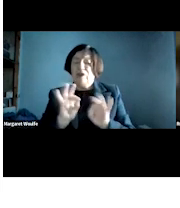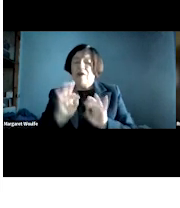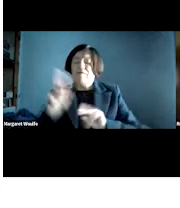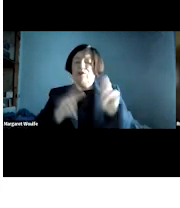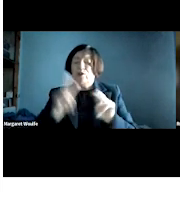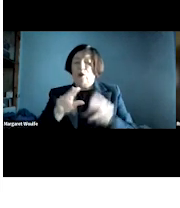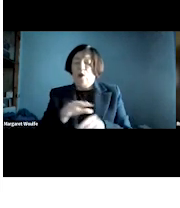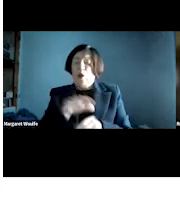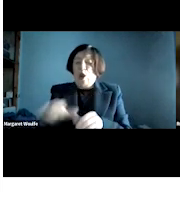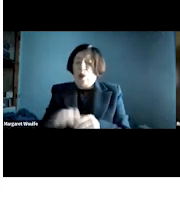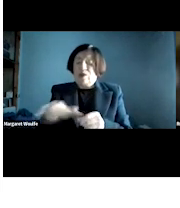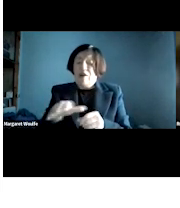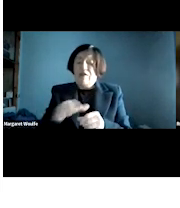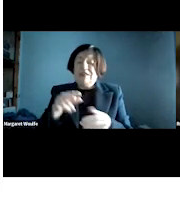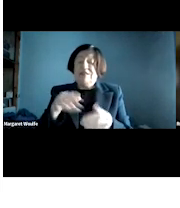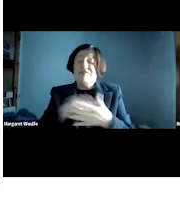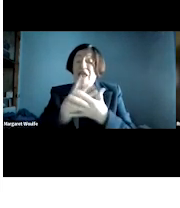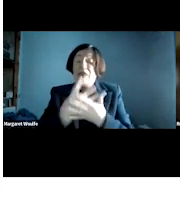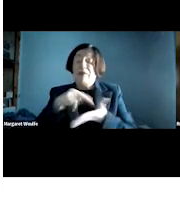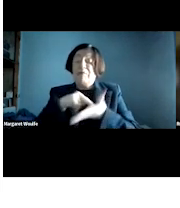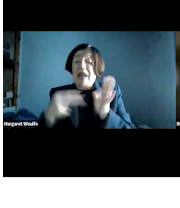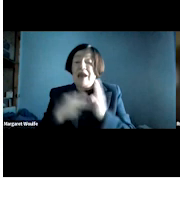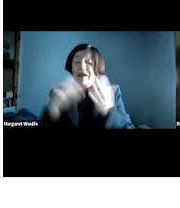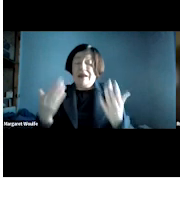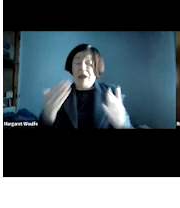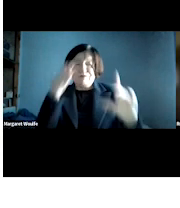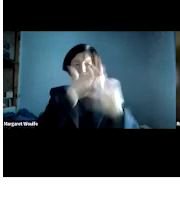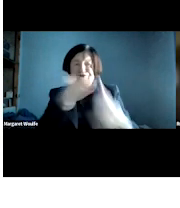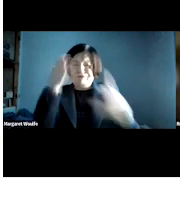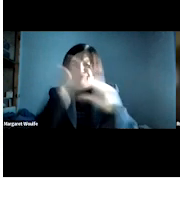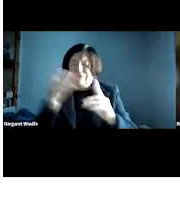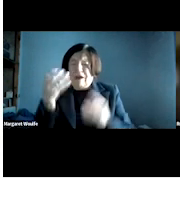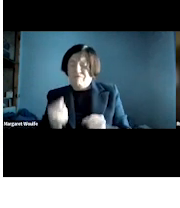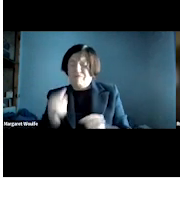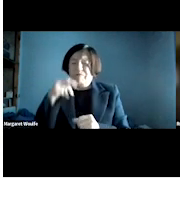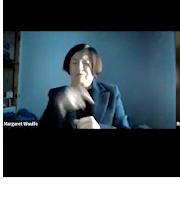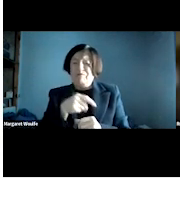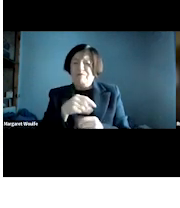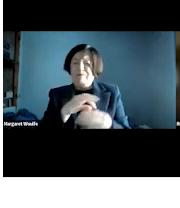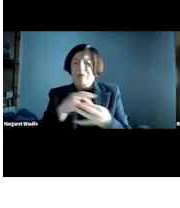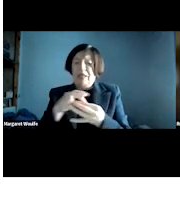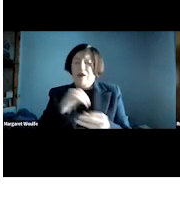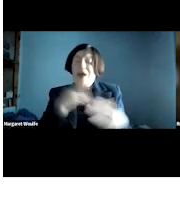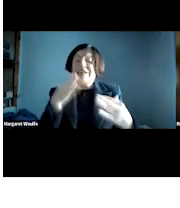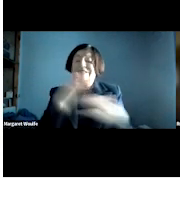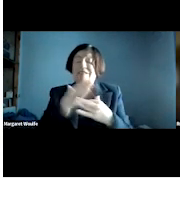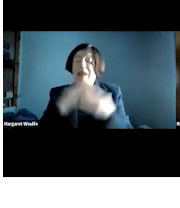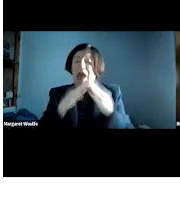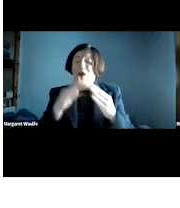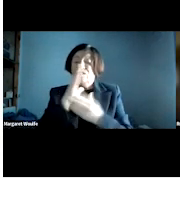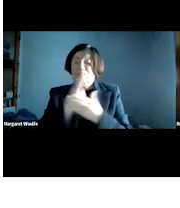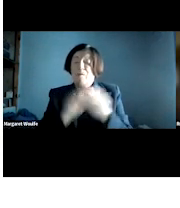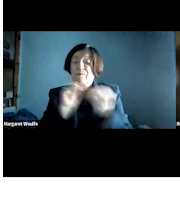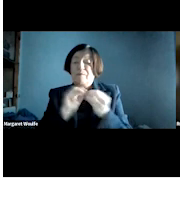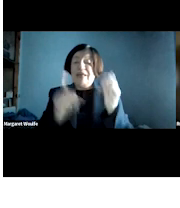local authority development plans where there are now targets in place in relation to accessible housing, sometimes referred